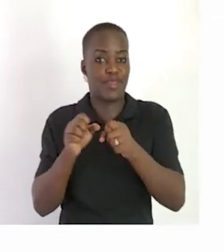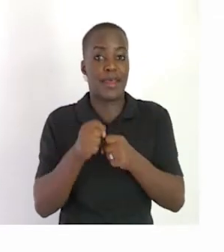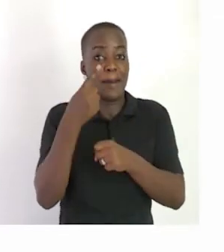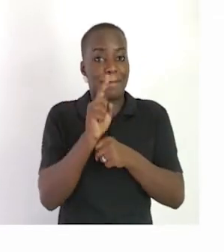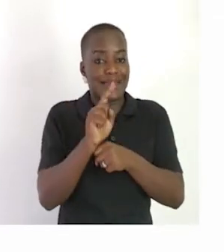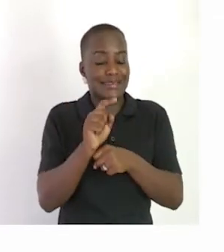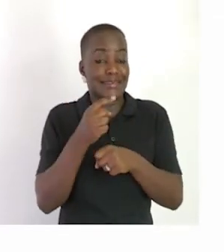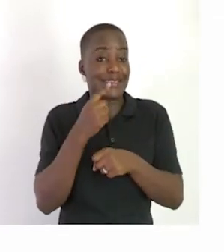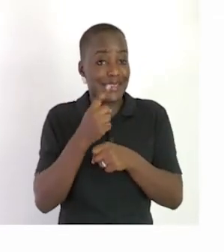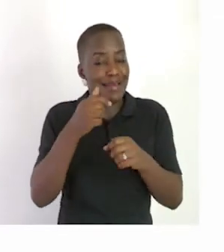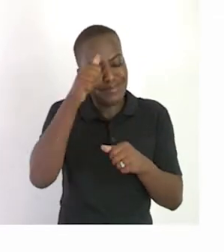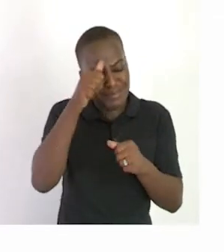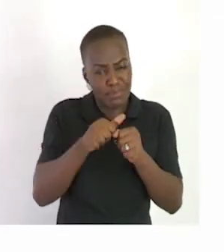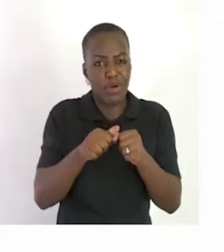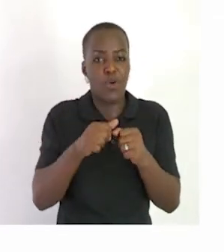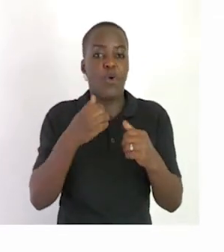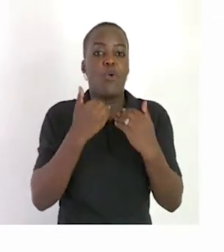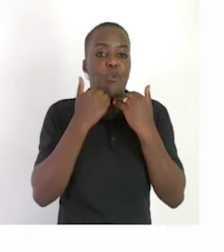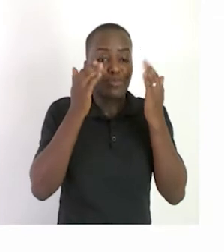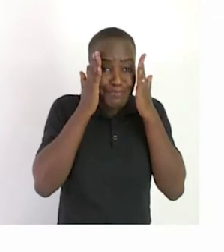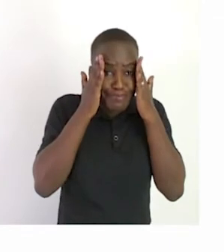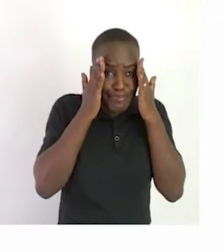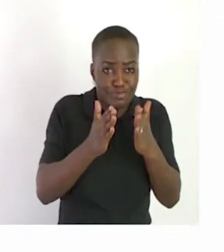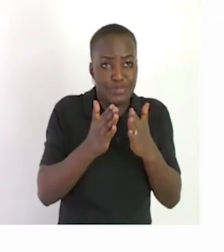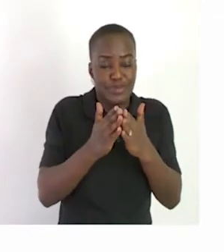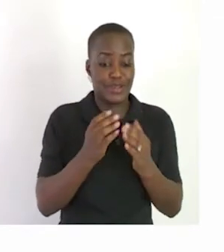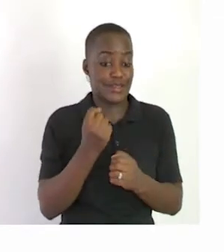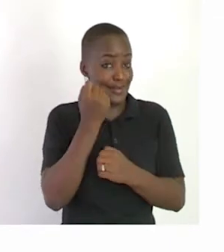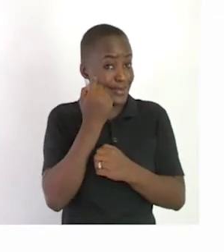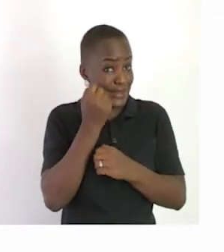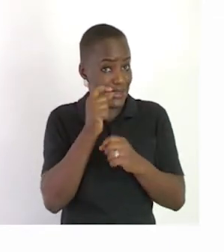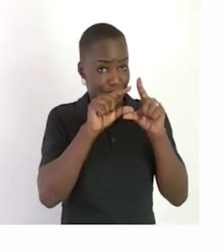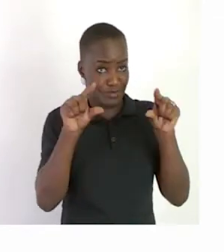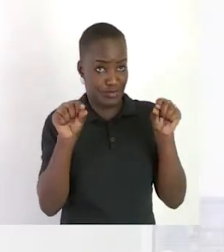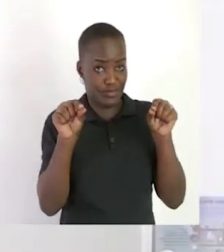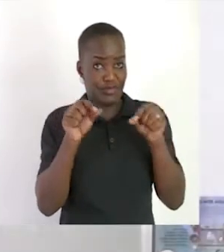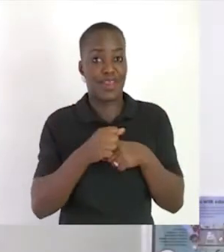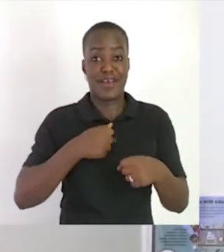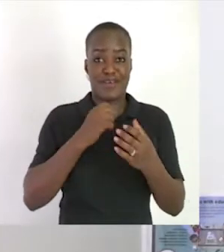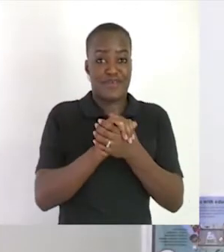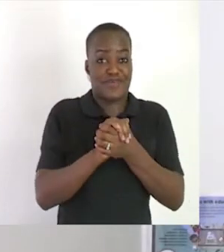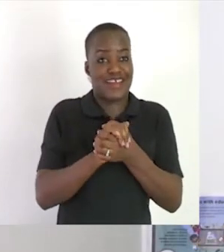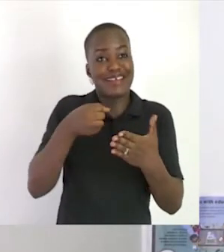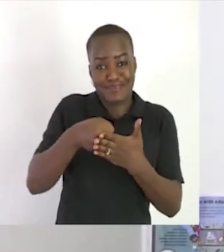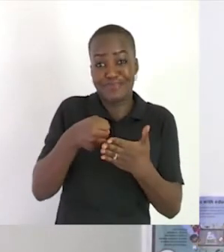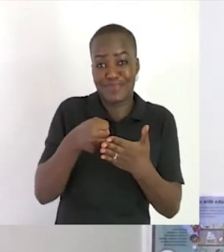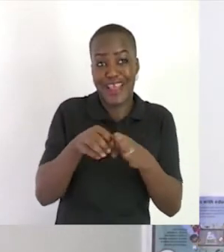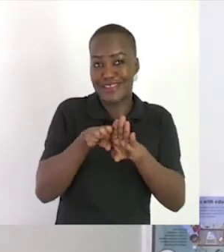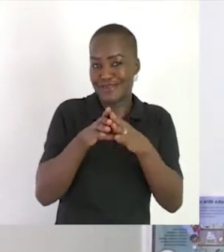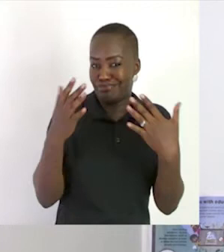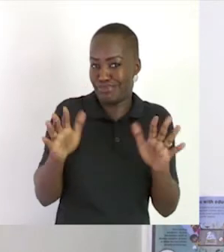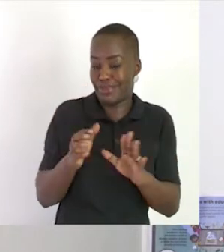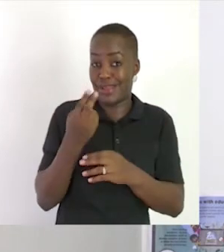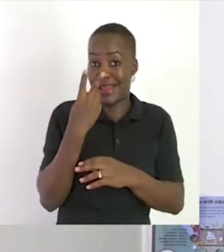must check whether or not the sentence makes sense. My friend here has been doing hers, and this